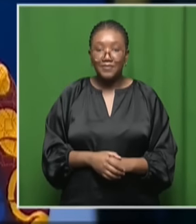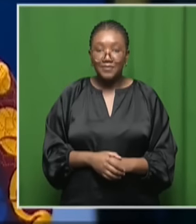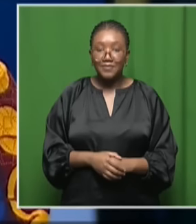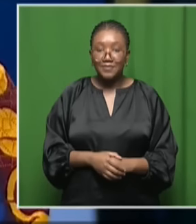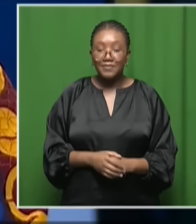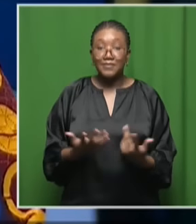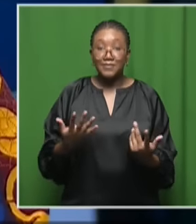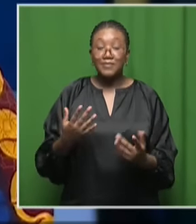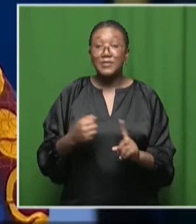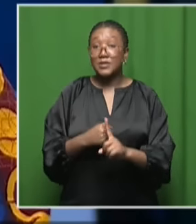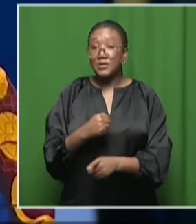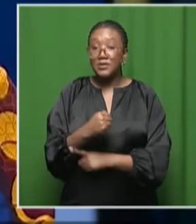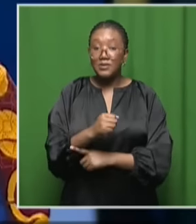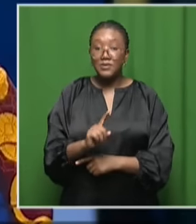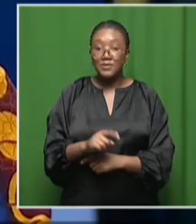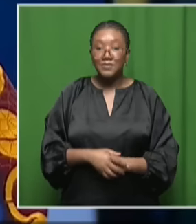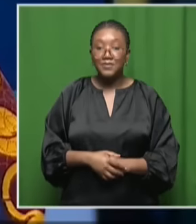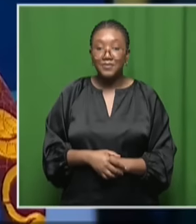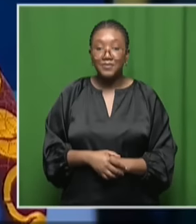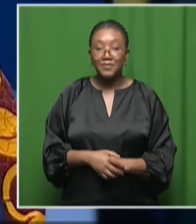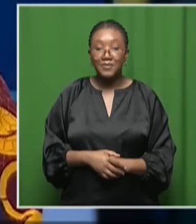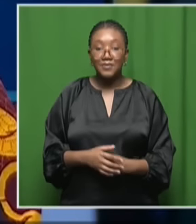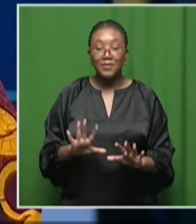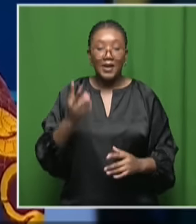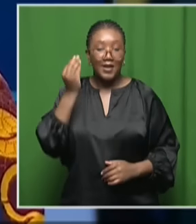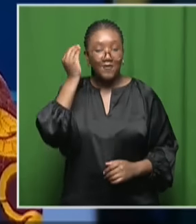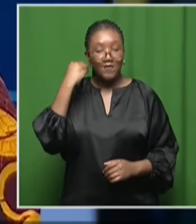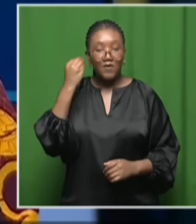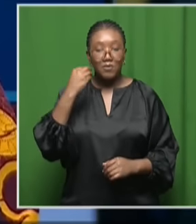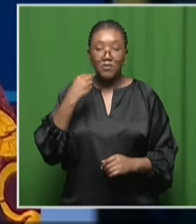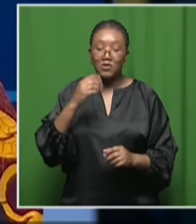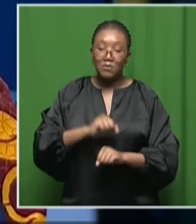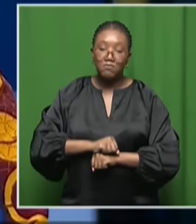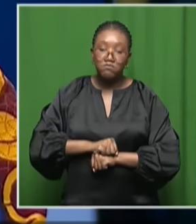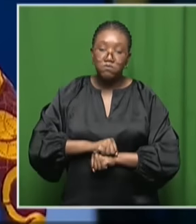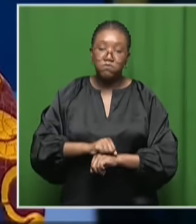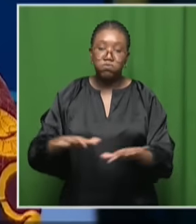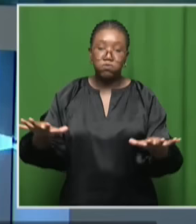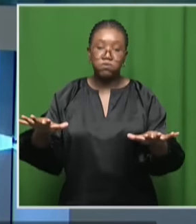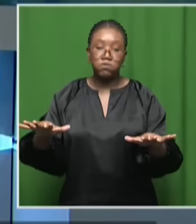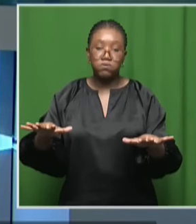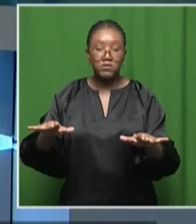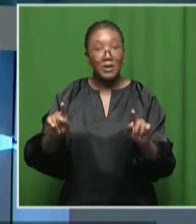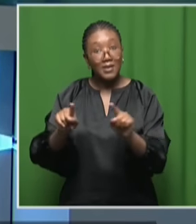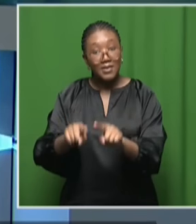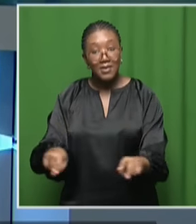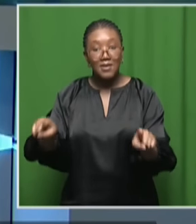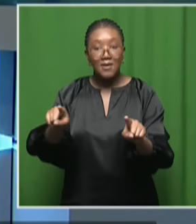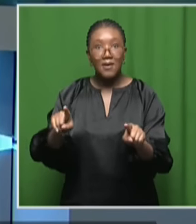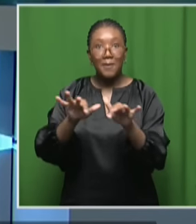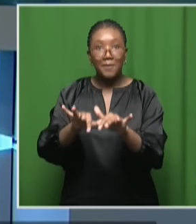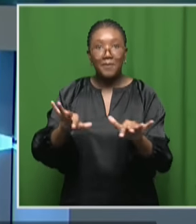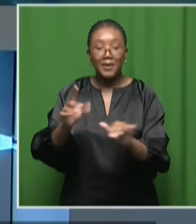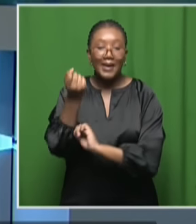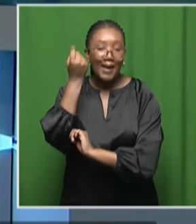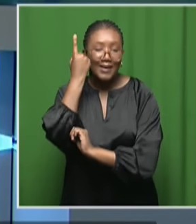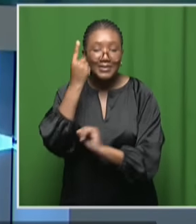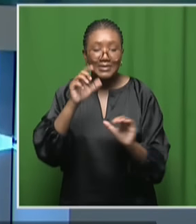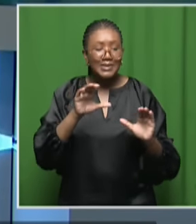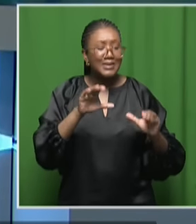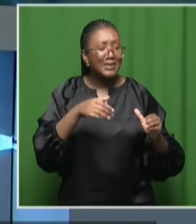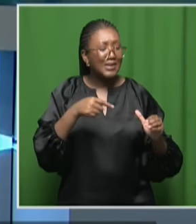And then a final thing is, how do we get this information out to our citizens for them to understand why a summit such as